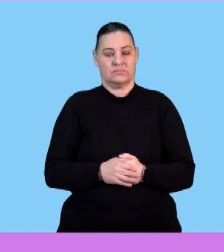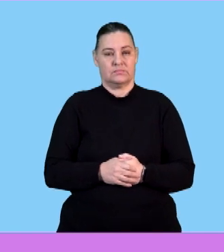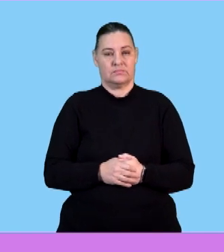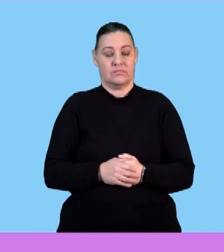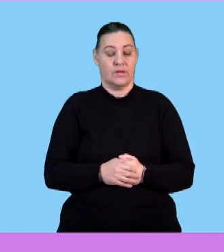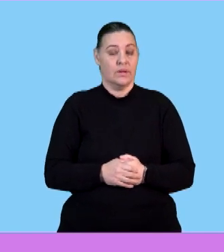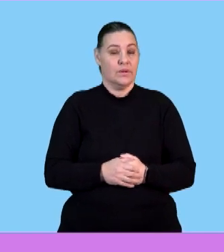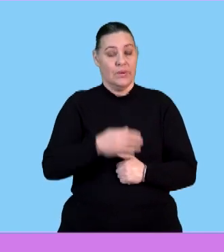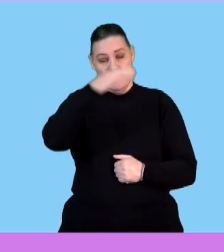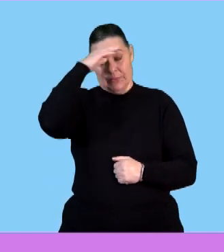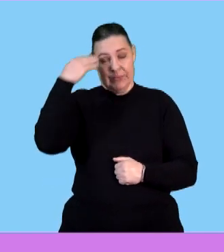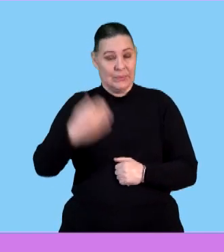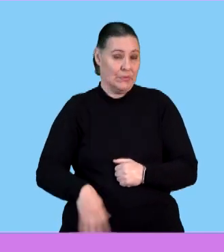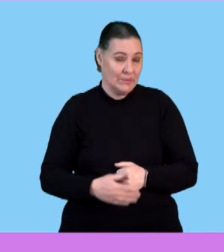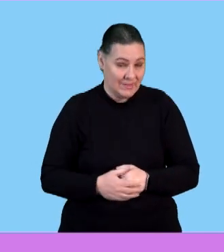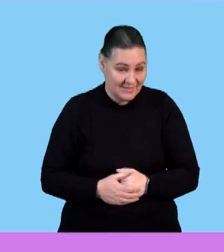Sure.